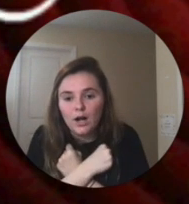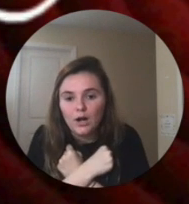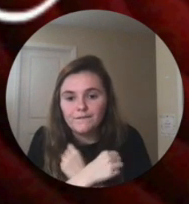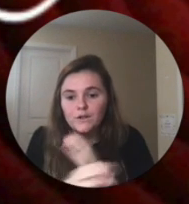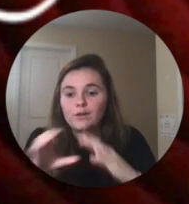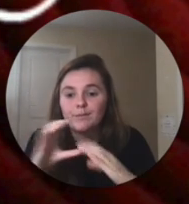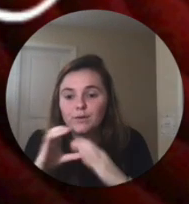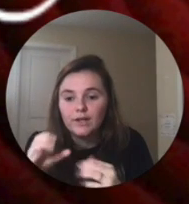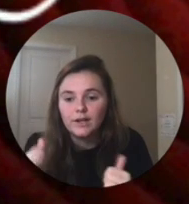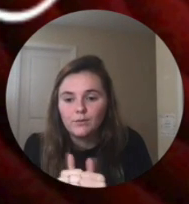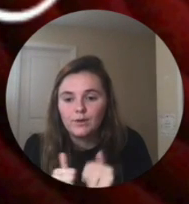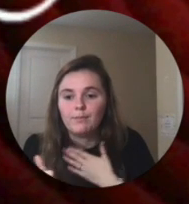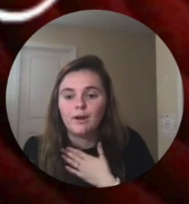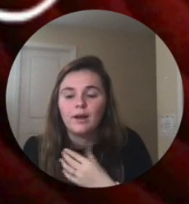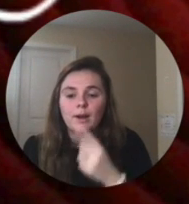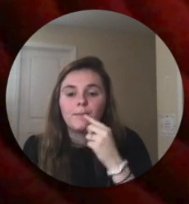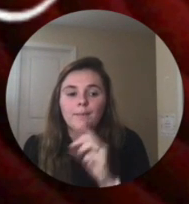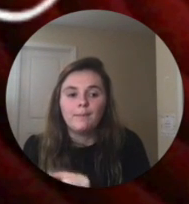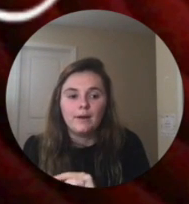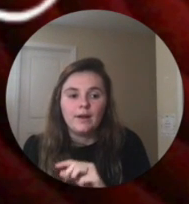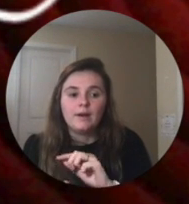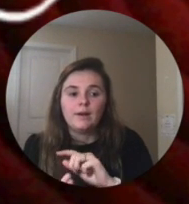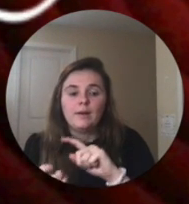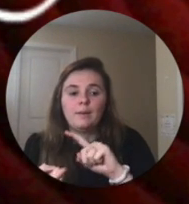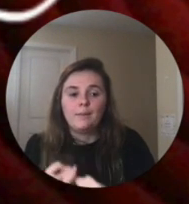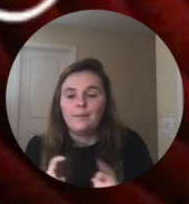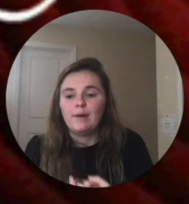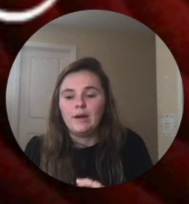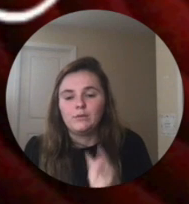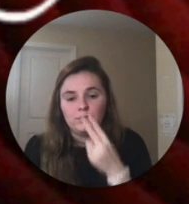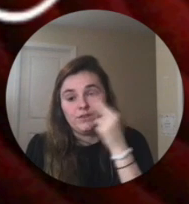and I loved communicating with my pen pal